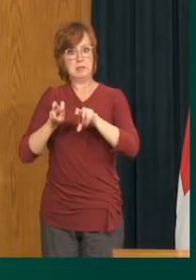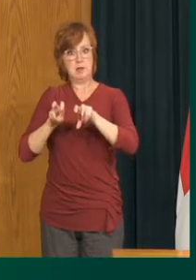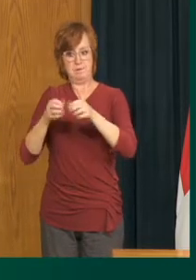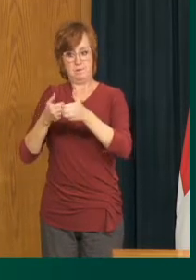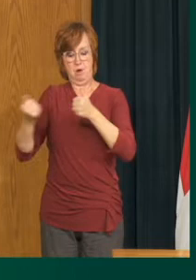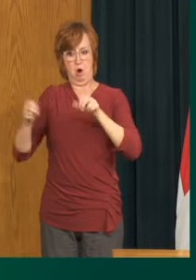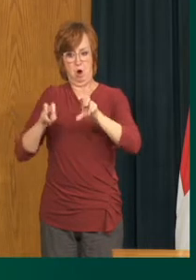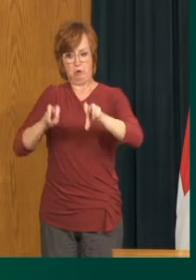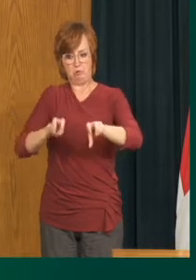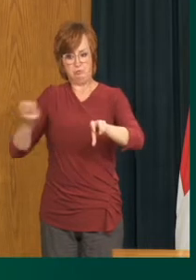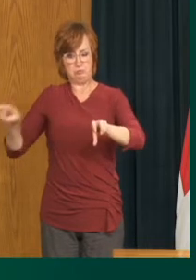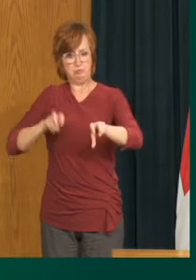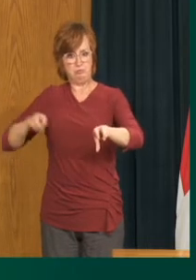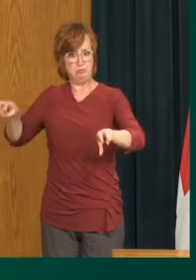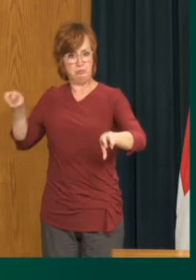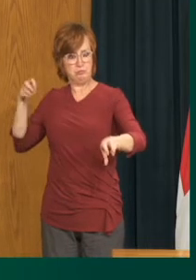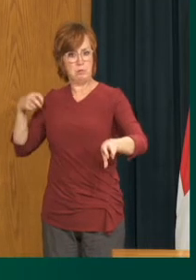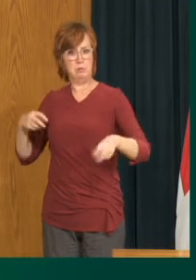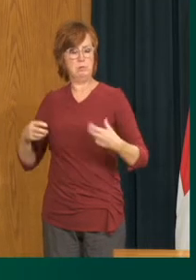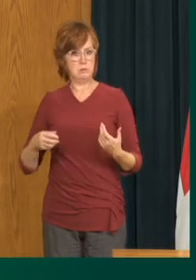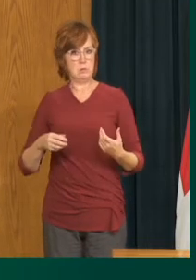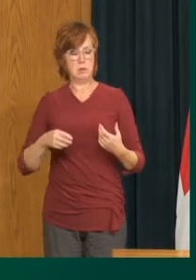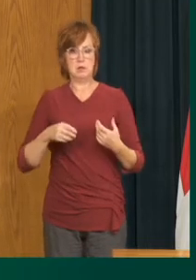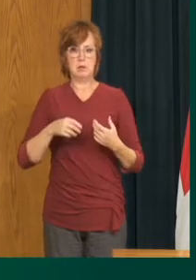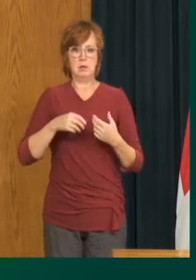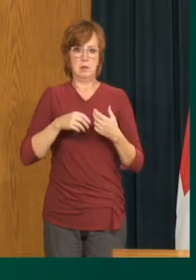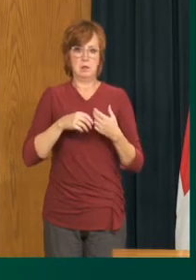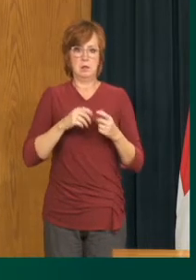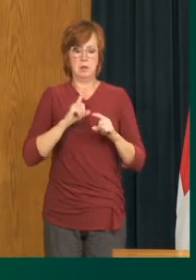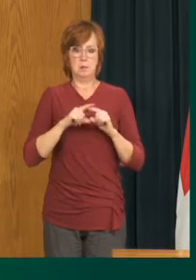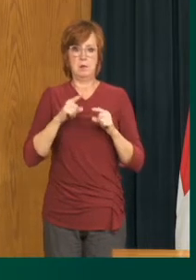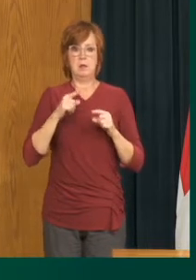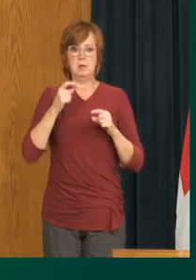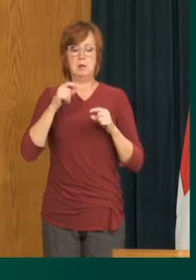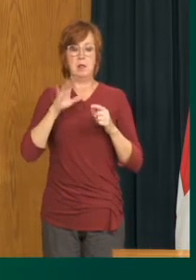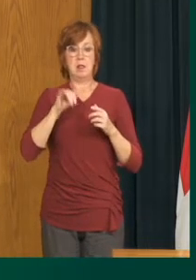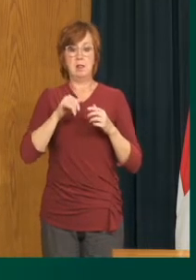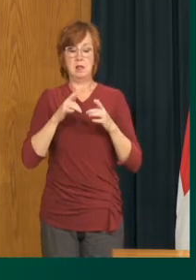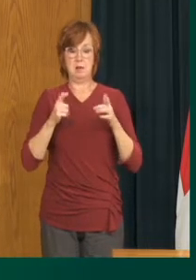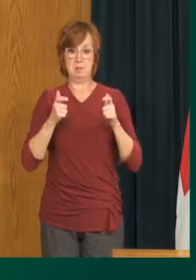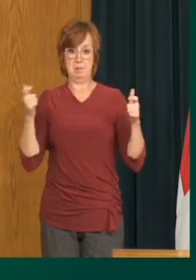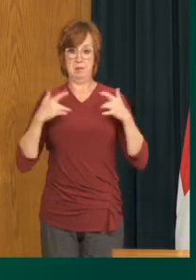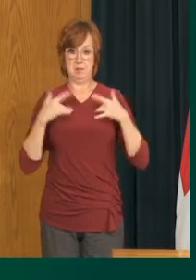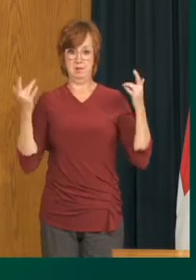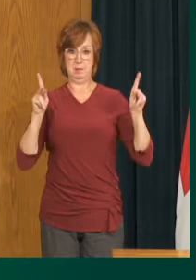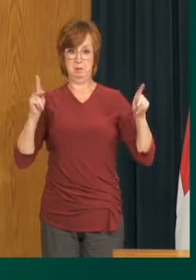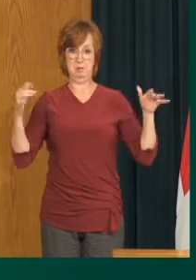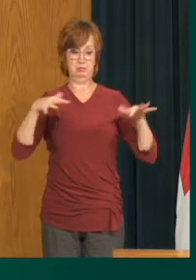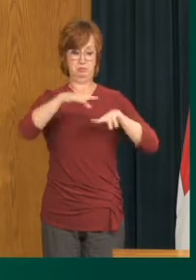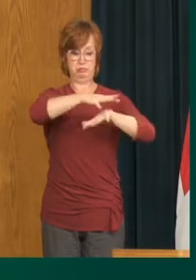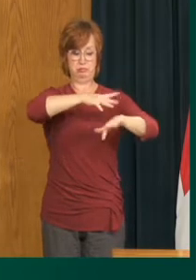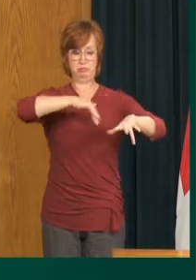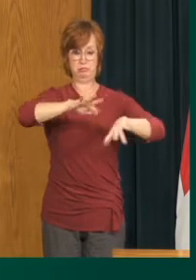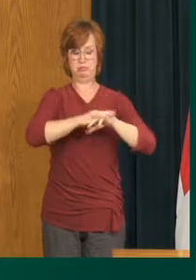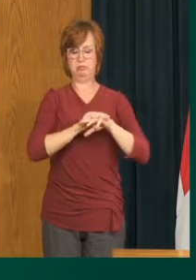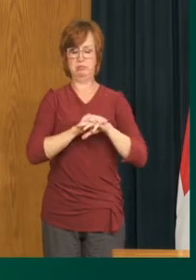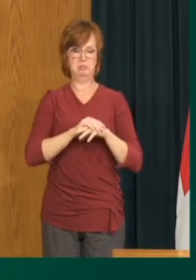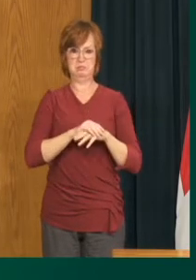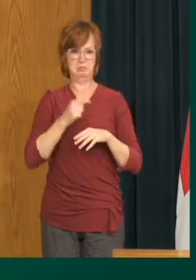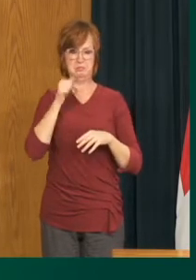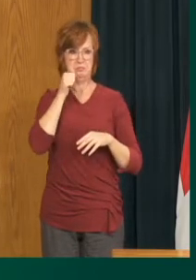two, we haven't seen those super spreading events, which we really need to avoid as much as possible. And finally, there's